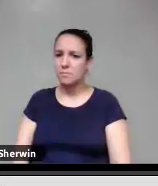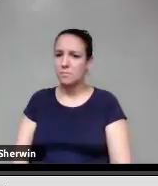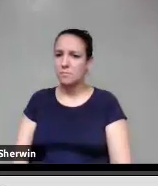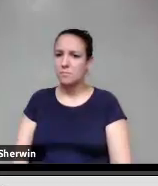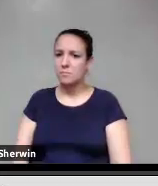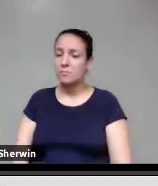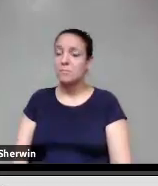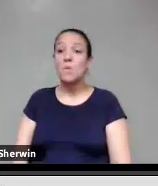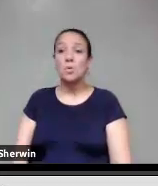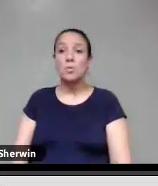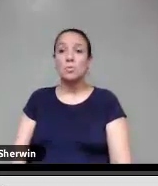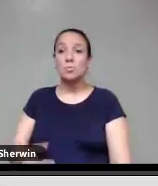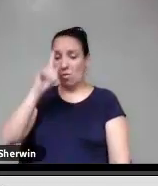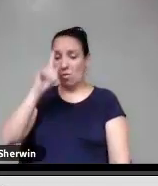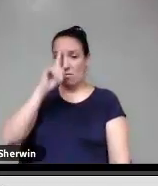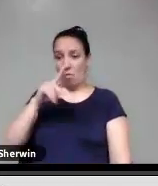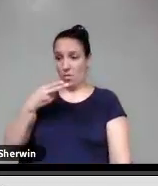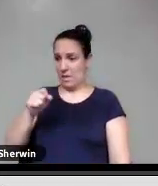lot of information.